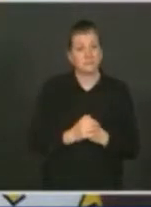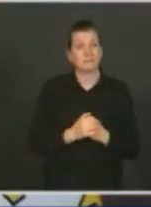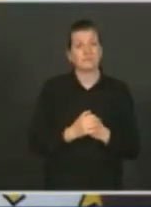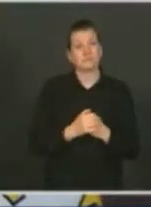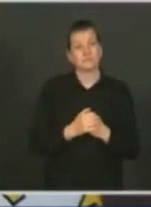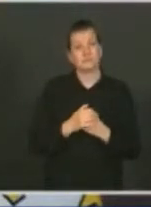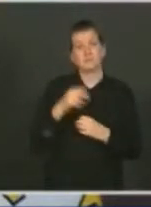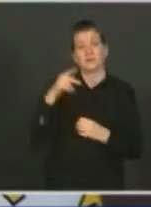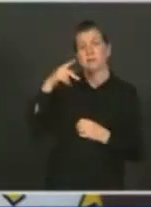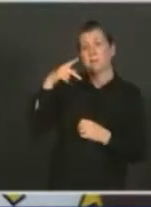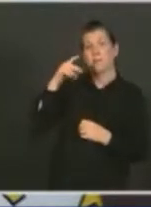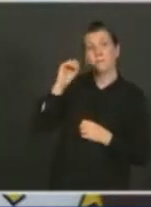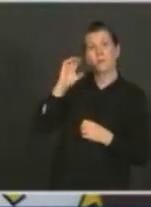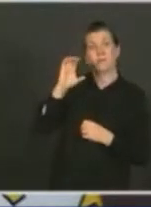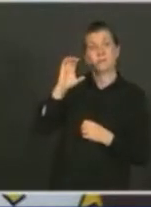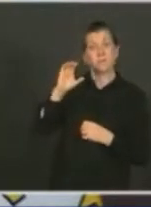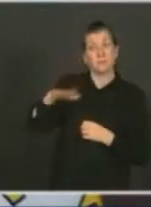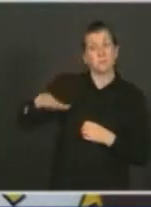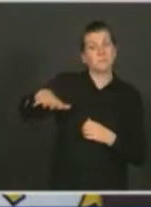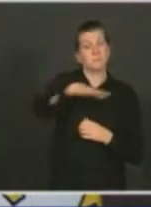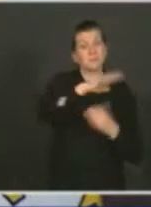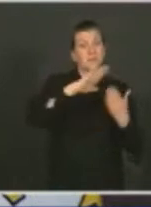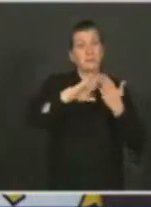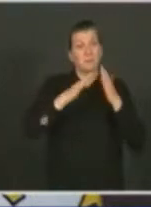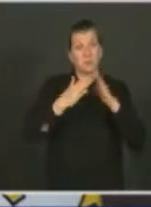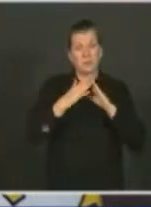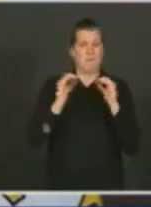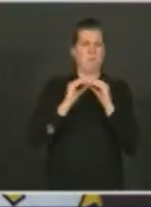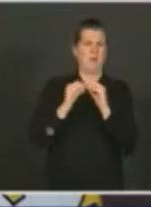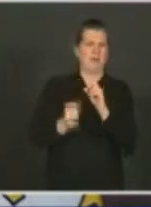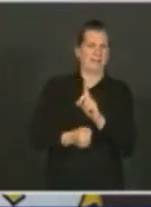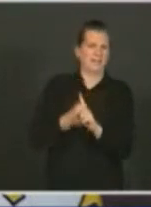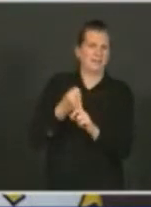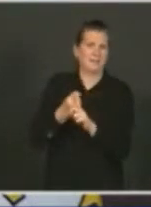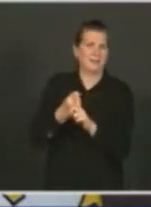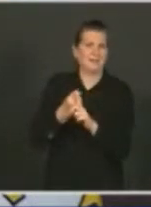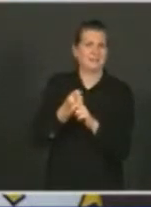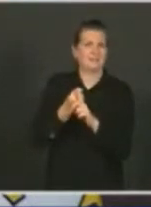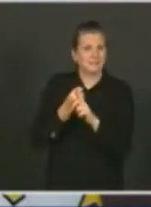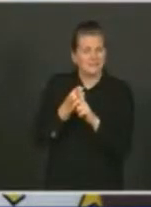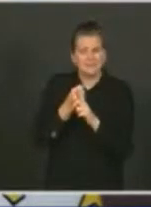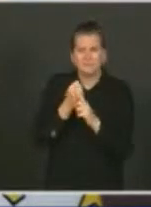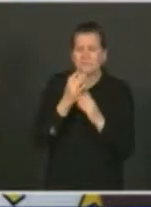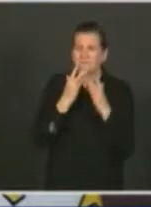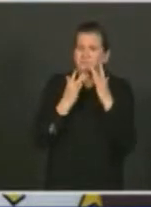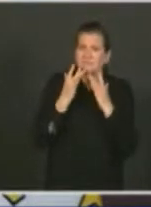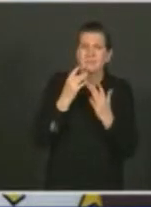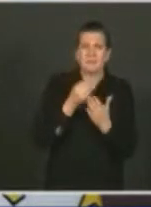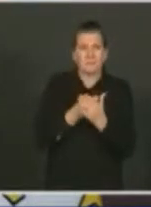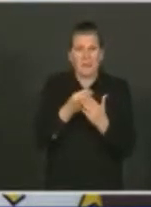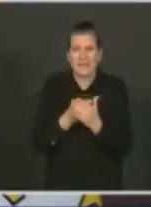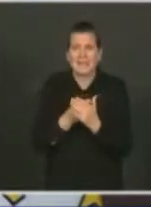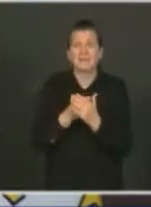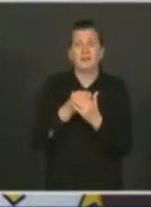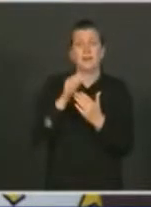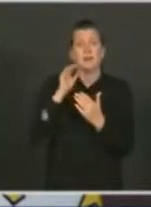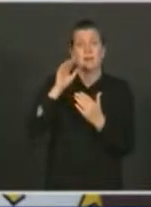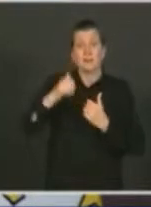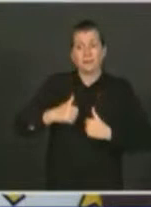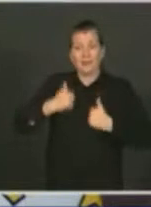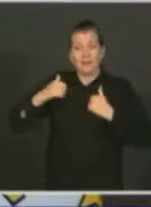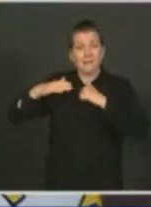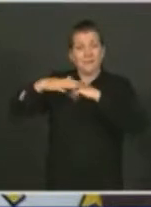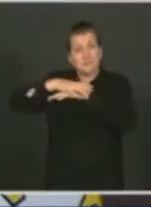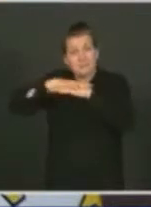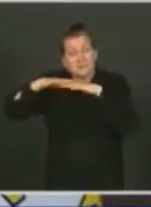disproportionate rates. These are not just statistics. If I weren't so worried about getting you sick, I would invite every one of you to come spend a day in